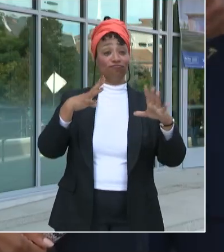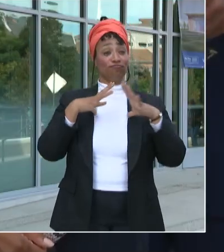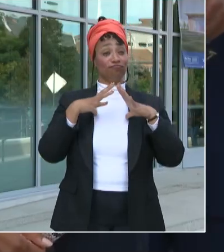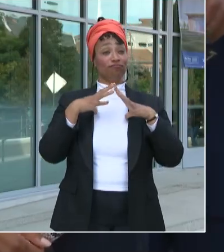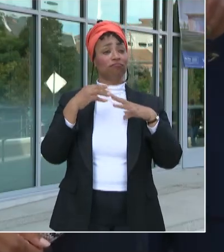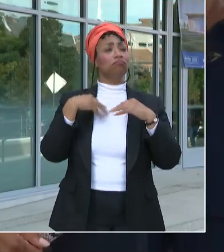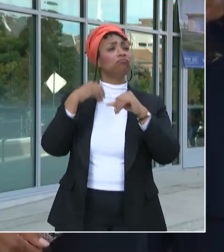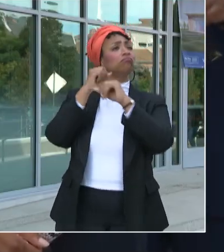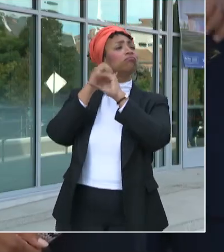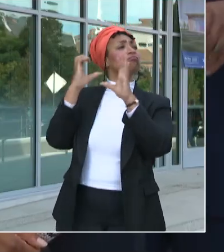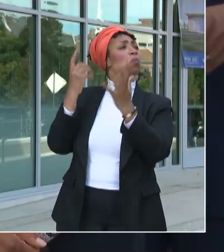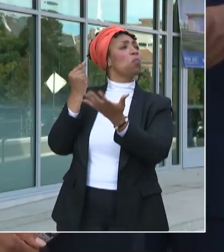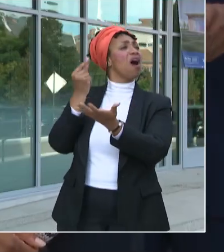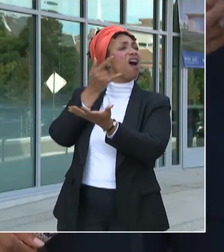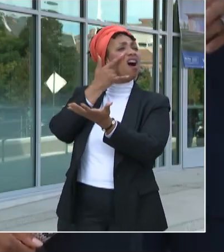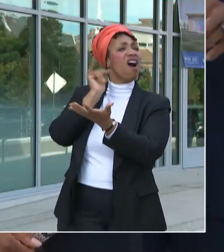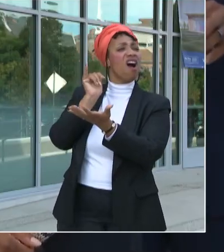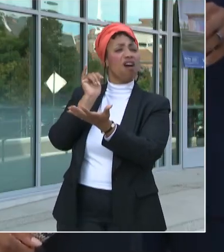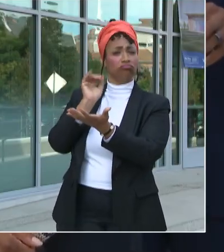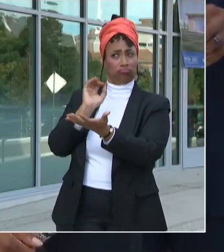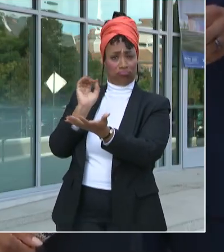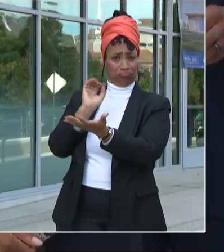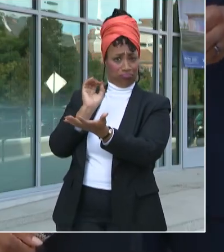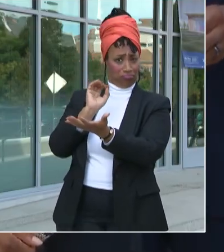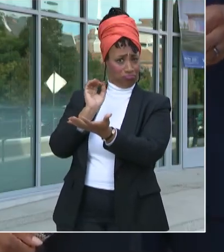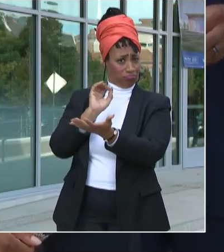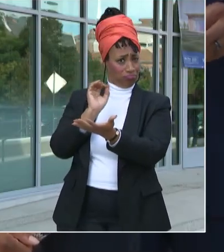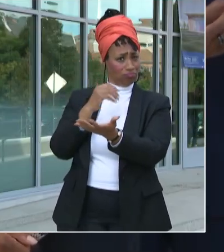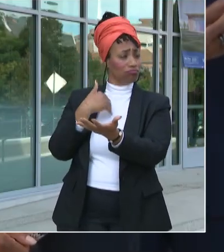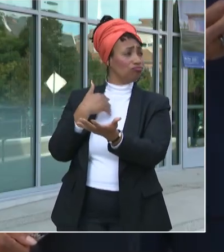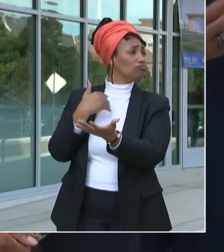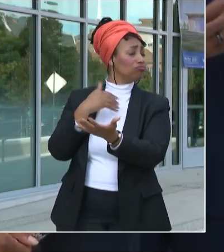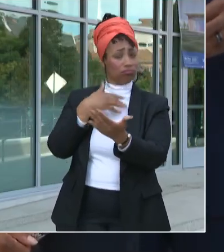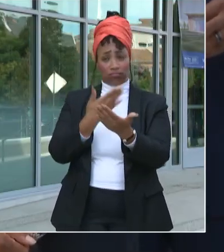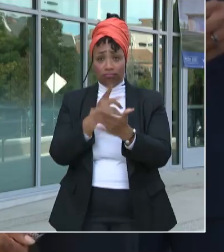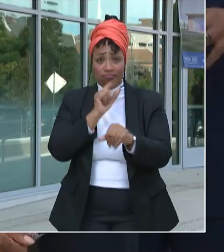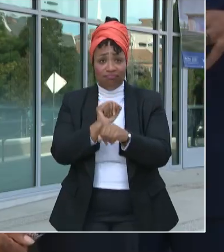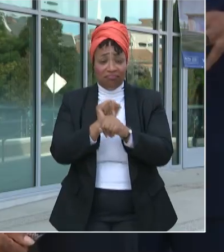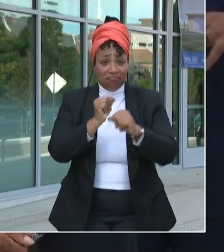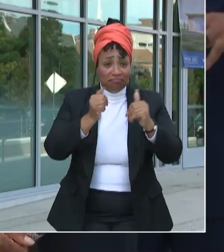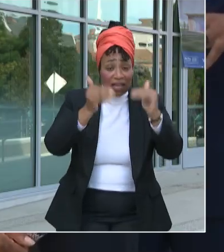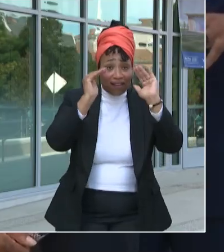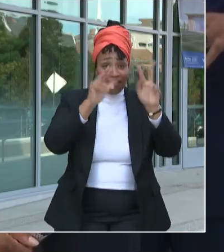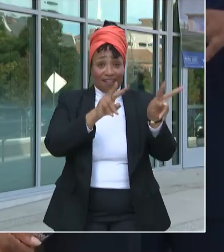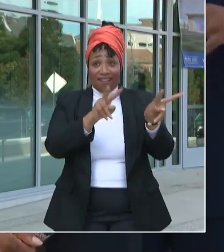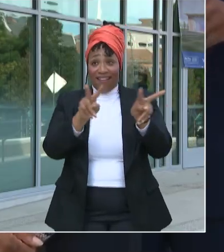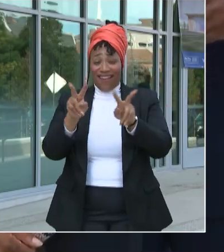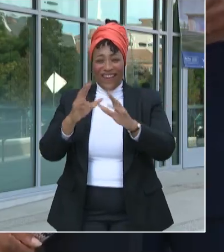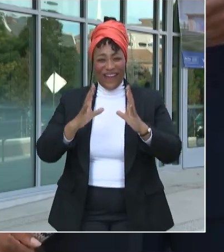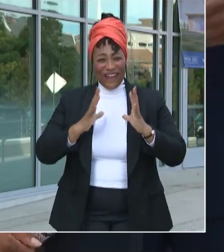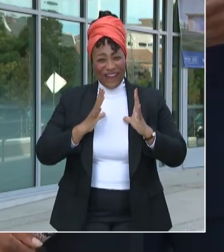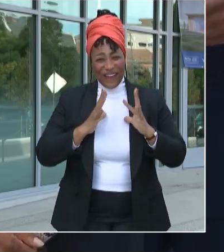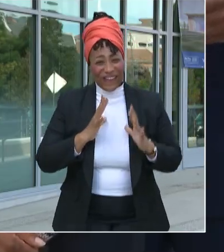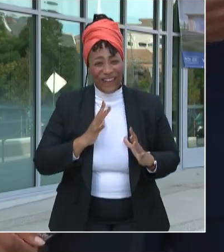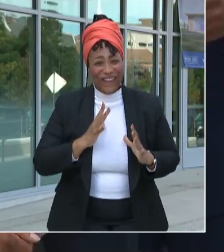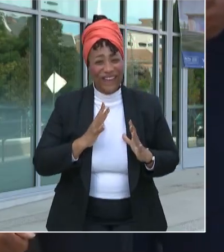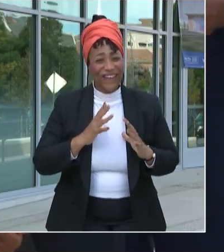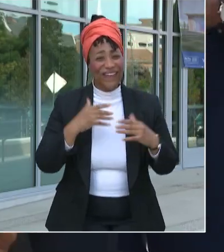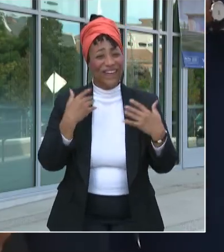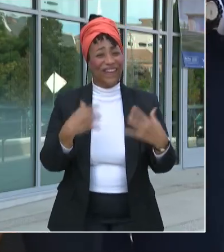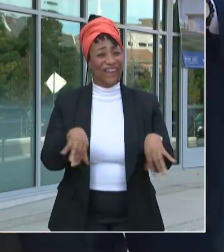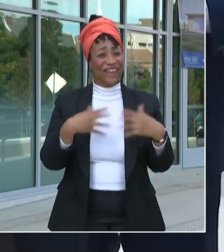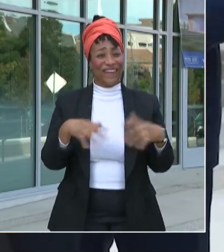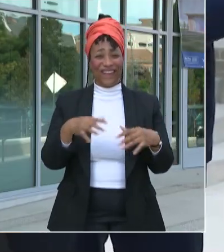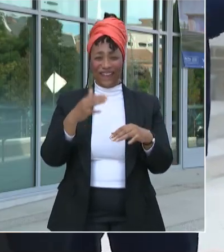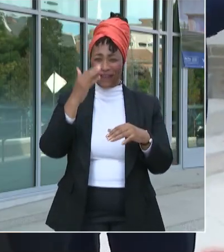so special because our teachers want us to achieve our goals and reach for the stars. We are so lucky to